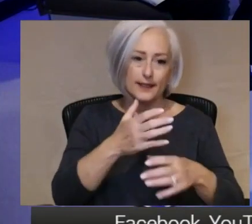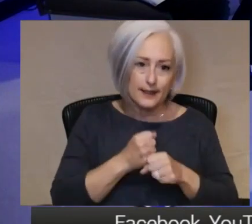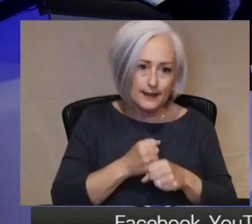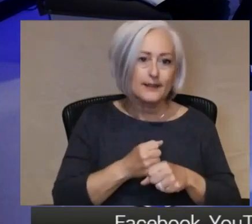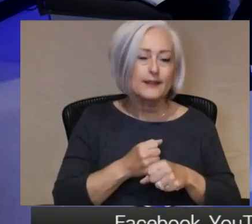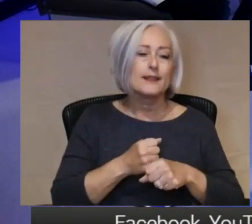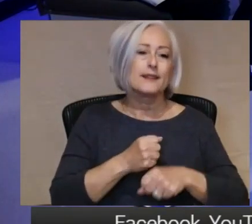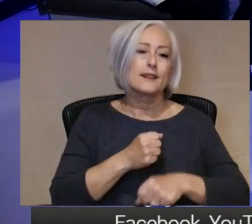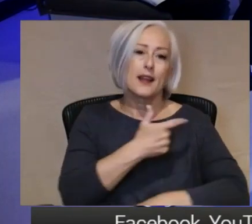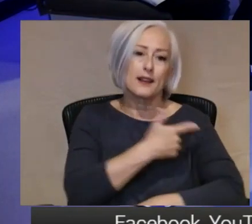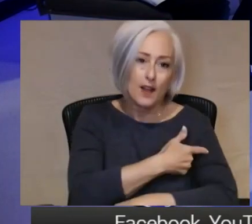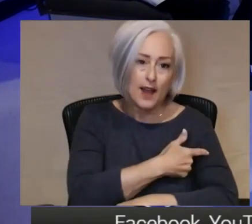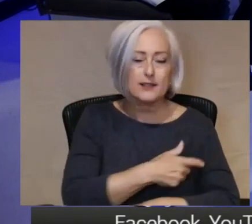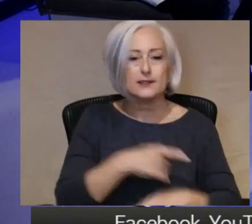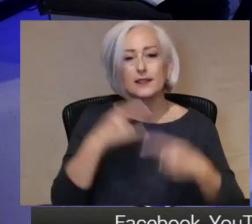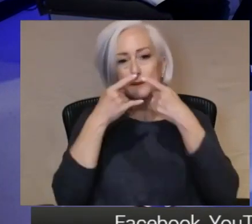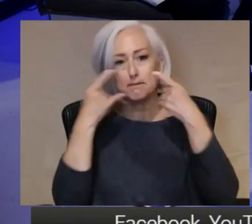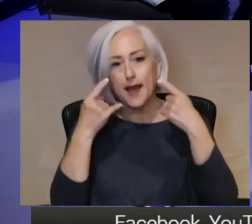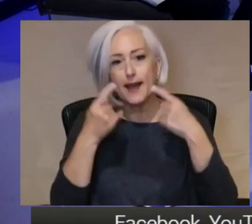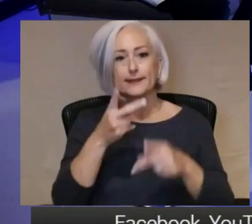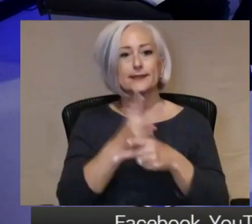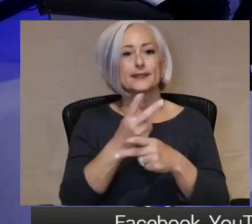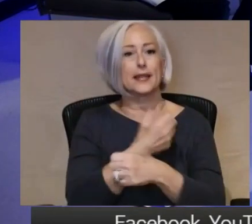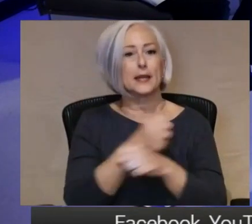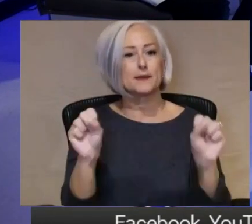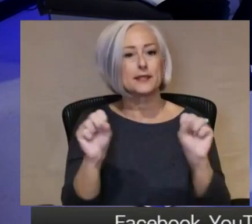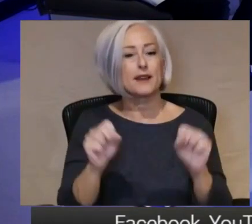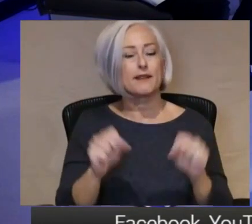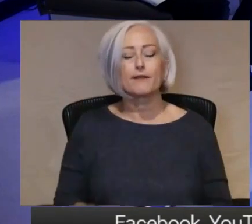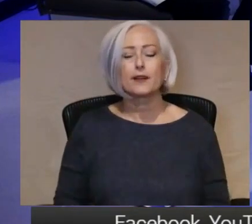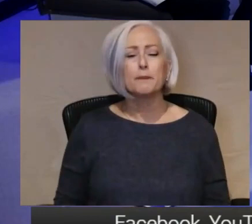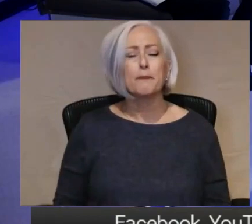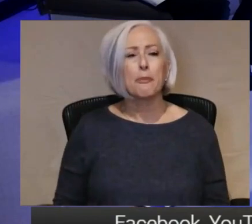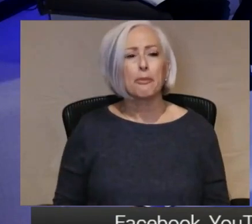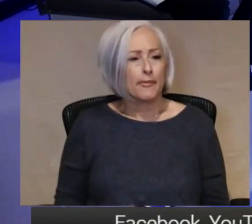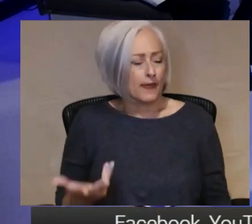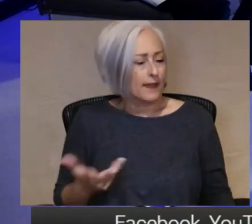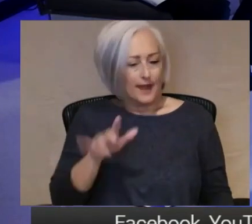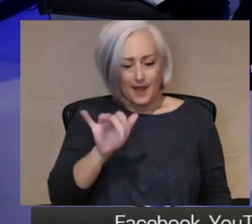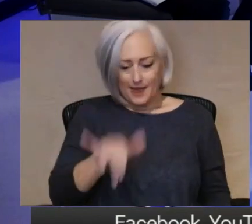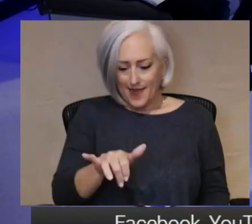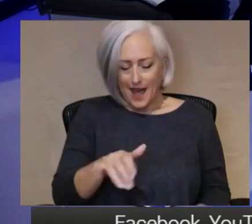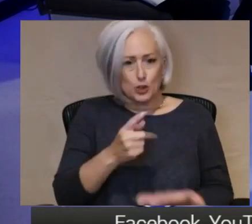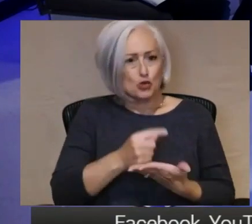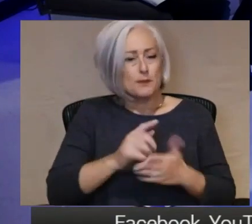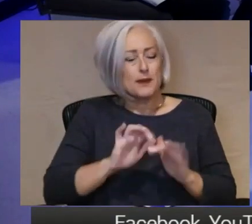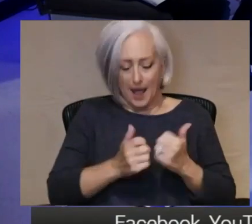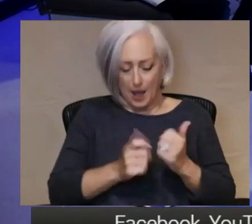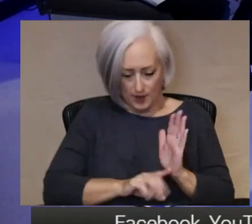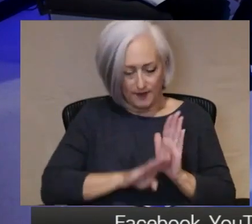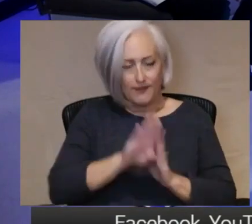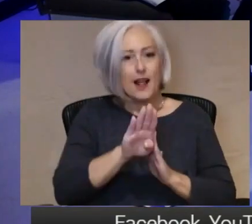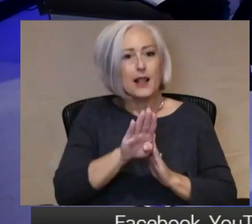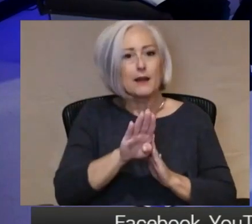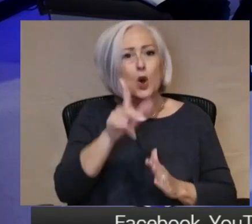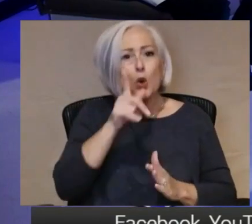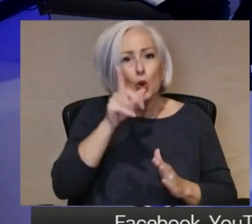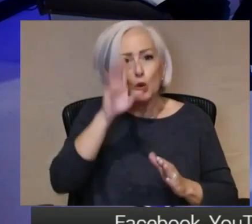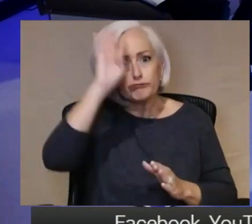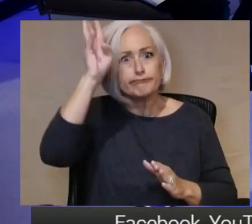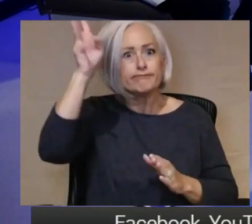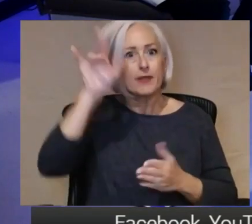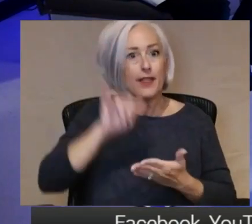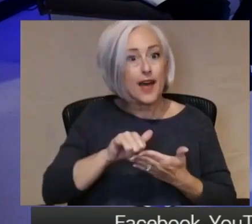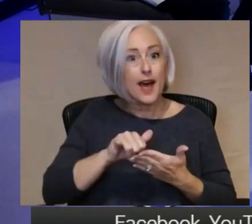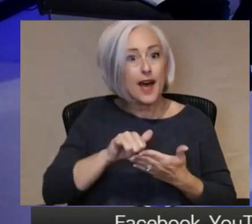safe. Okay, so how is this treatment developed? I mean, who came up with this idea, guys? Who thought about, I'm going to use an ultrasound wave to try